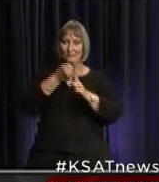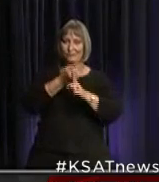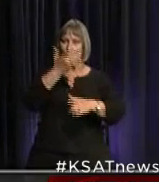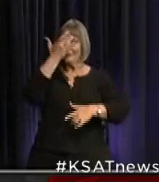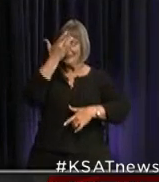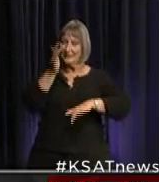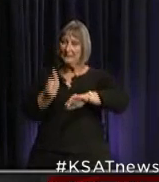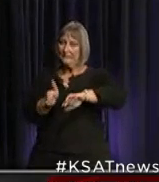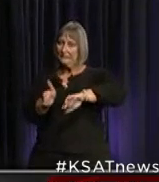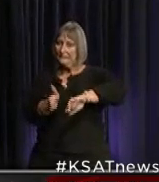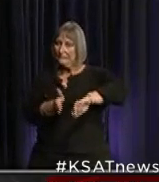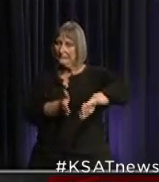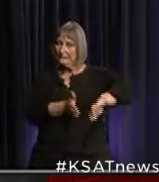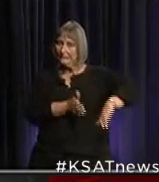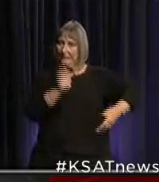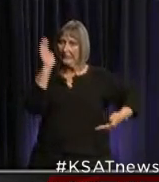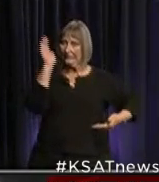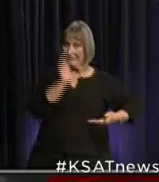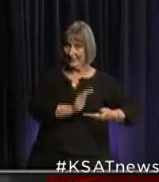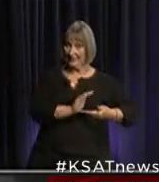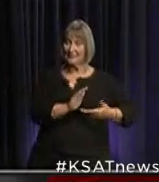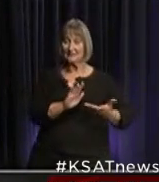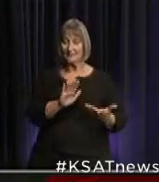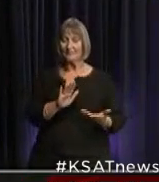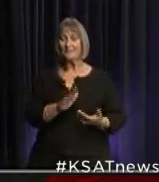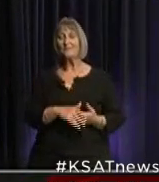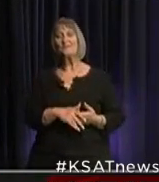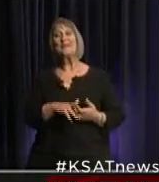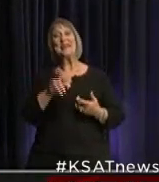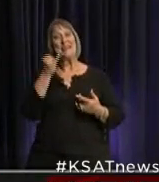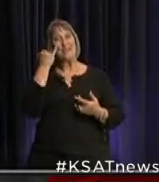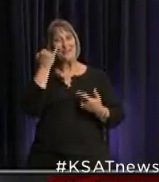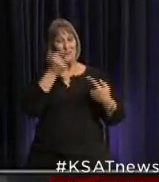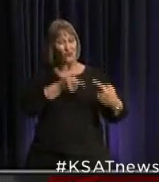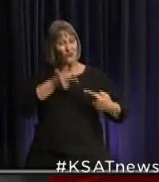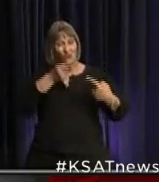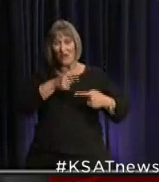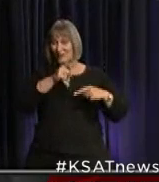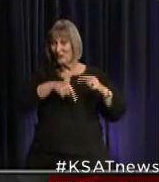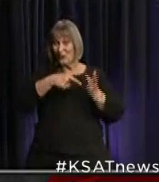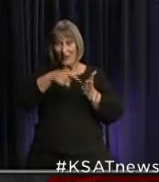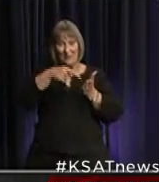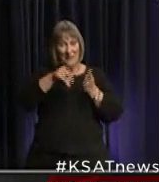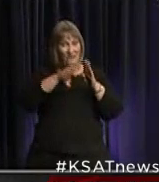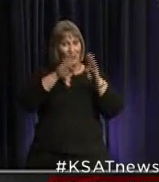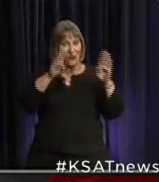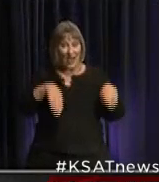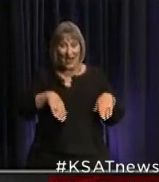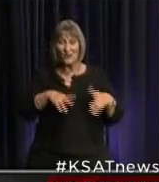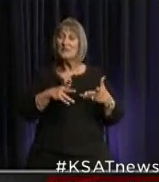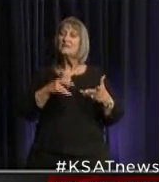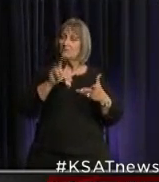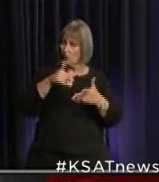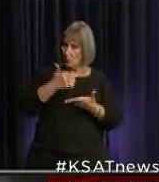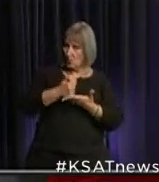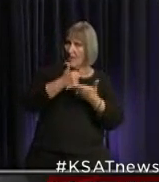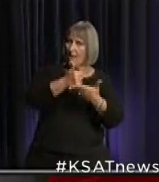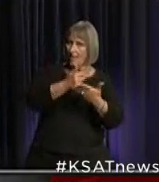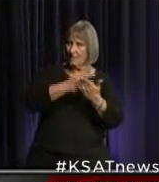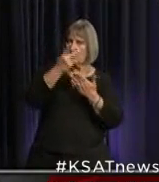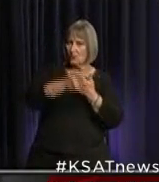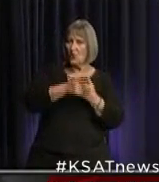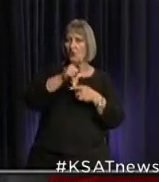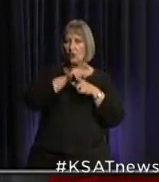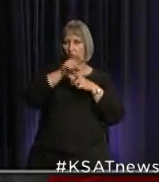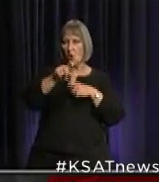ways to go. But we do want to remind you that if you're struggling through this pandemic, paying rent or mortgage, there is assistance available for you. You can call